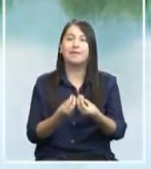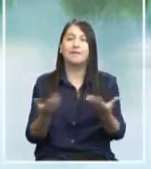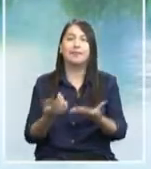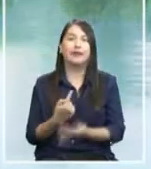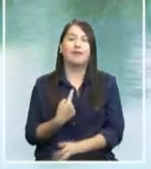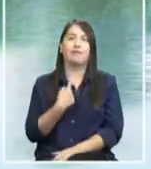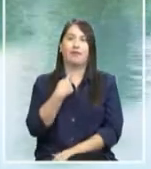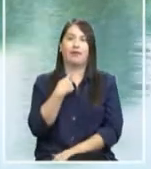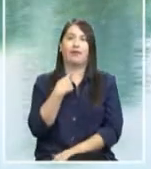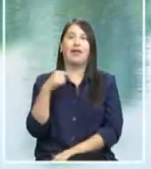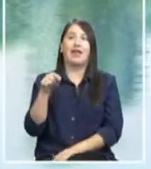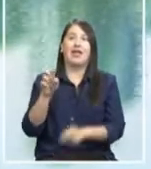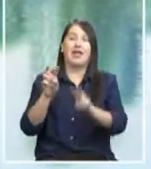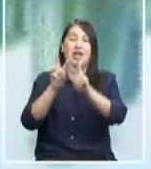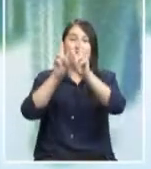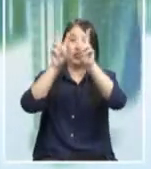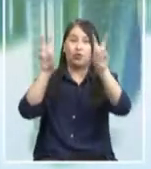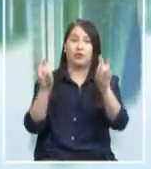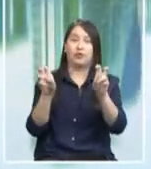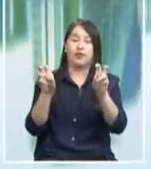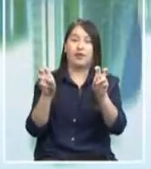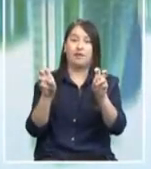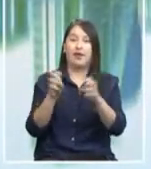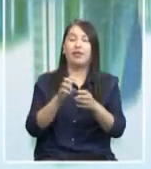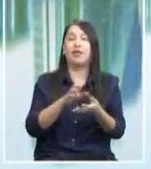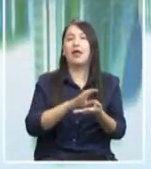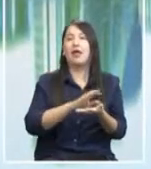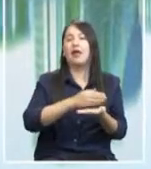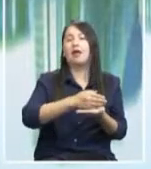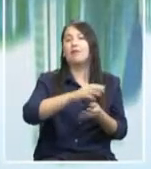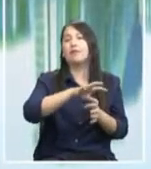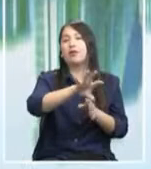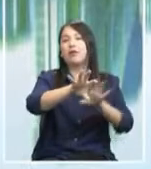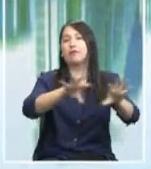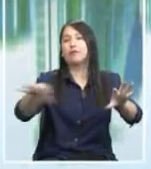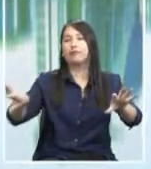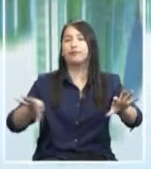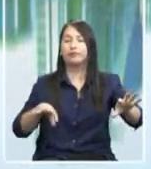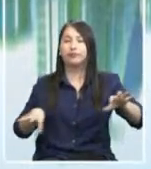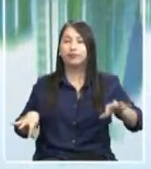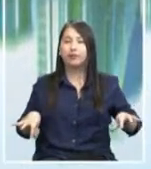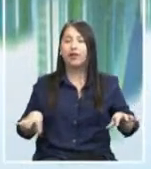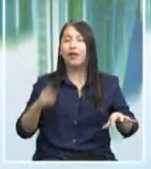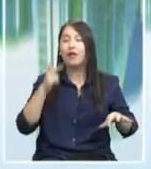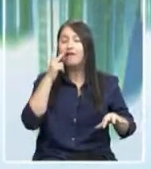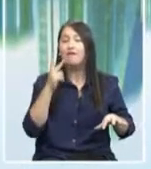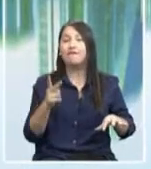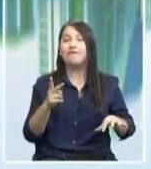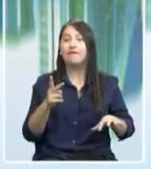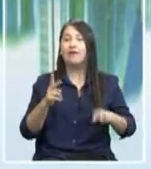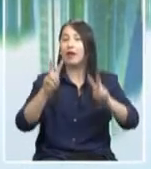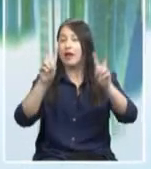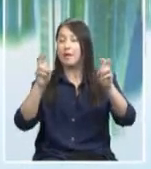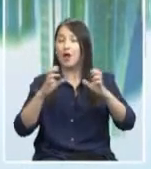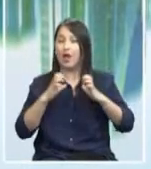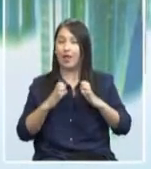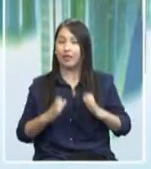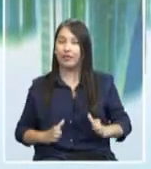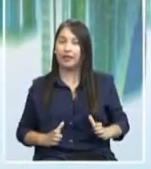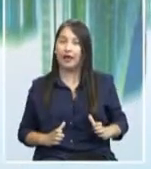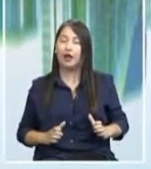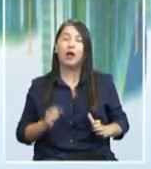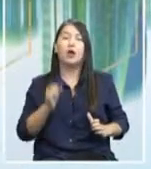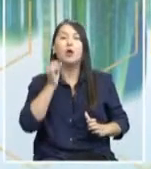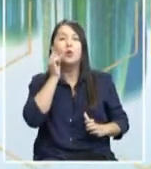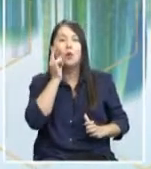ethical deliberations. Whose purposes are being served? And there on the left, you have one of the